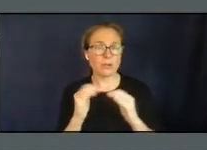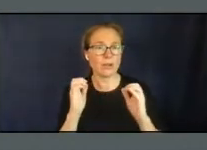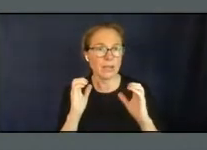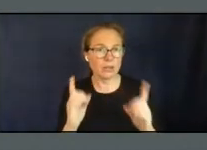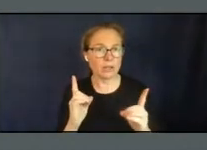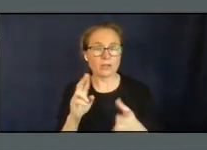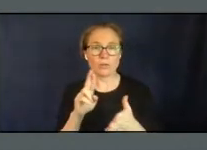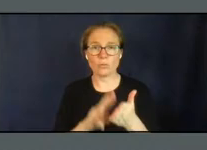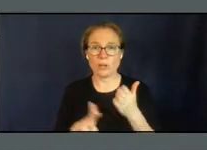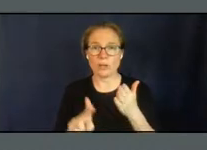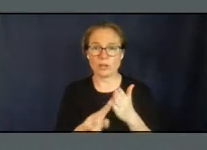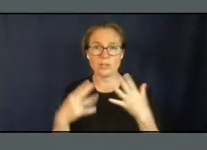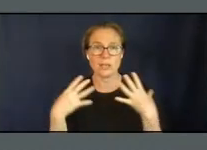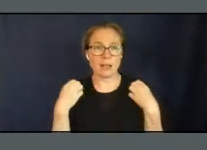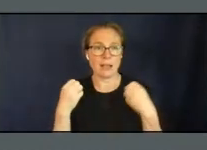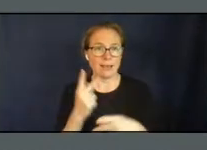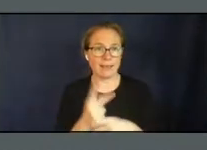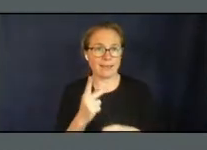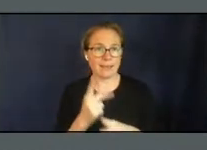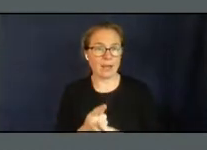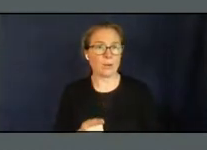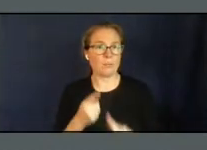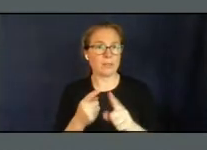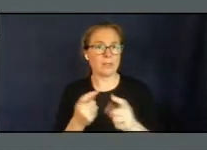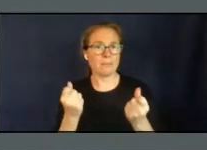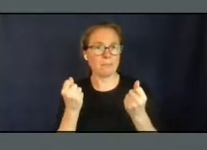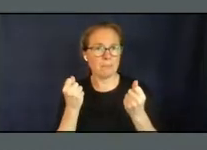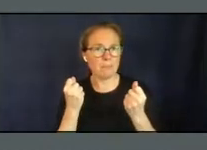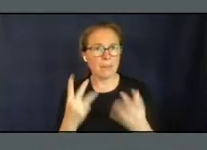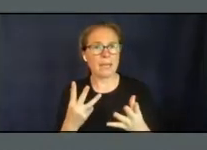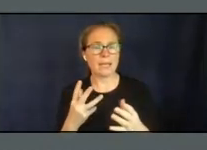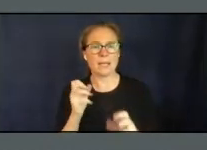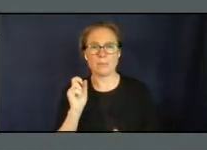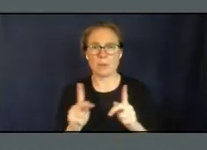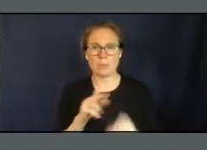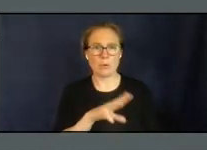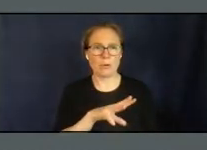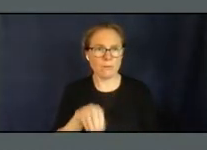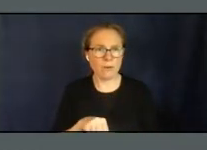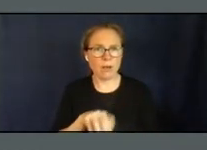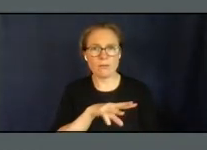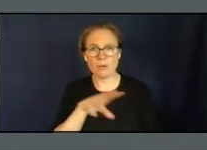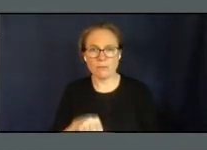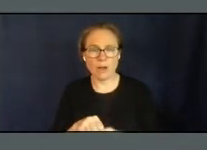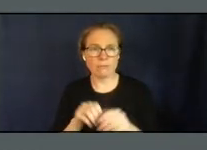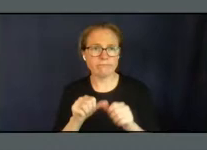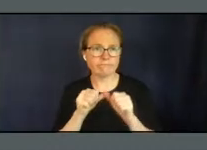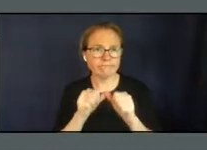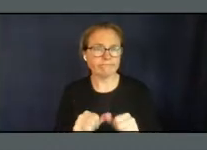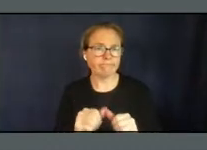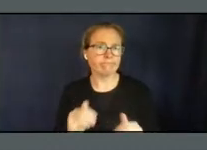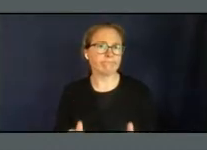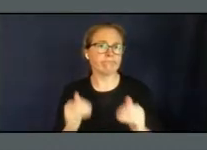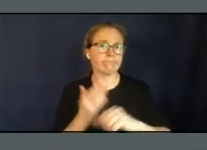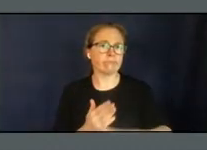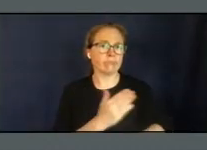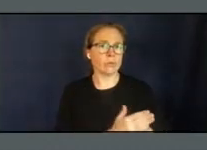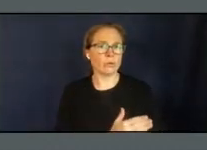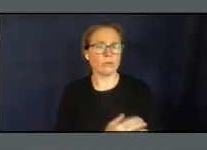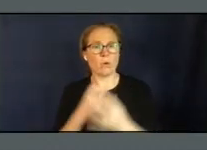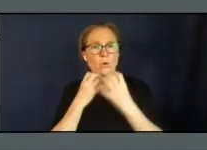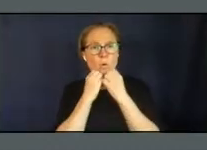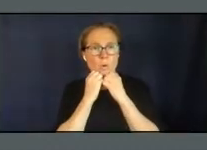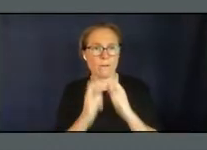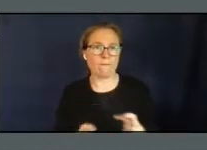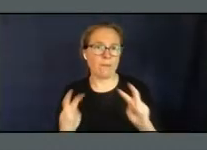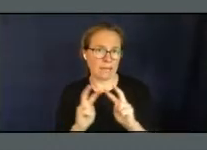missions. Multiple stakeholders across the institution continue to advance our core values while increasing